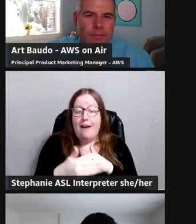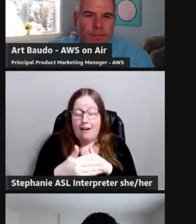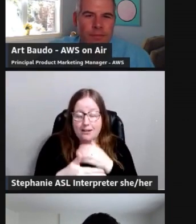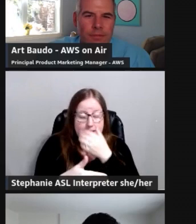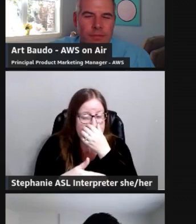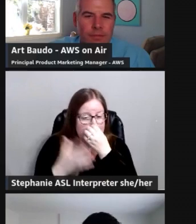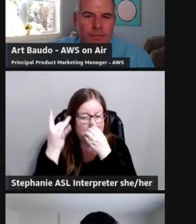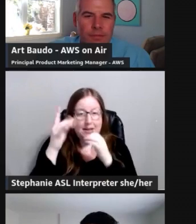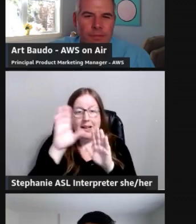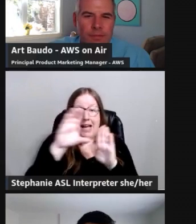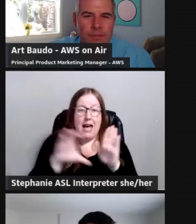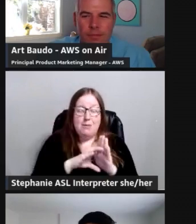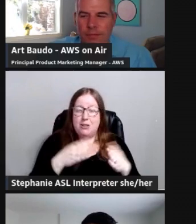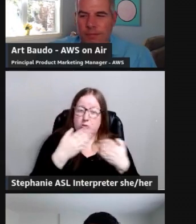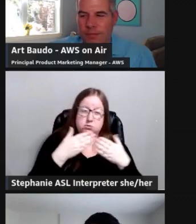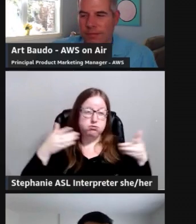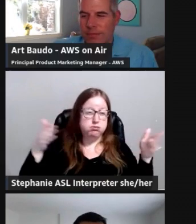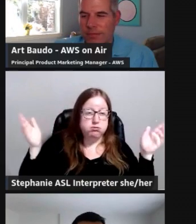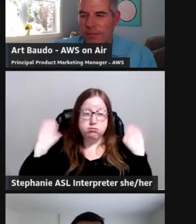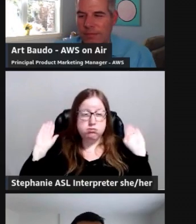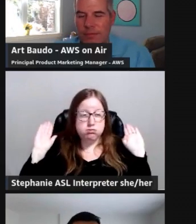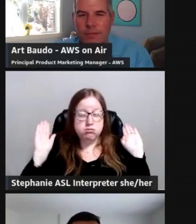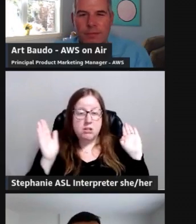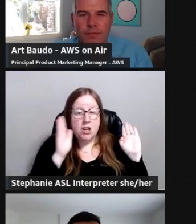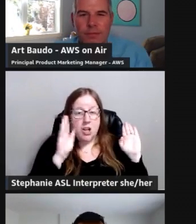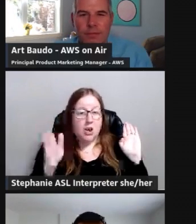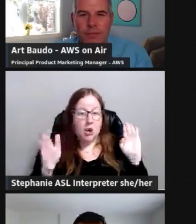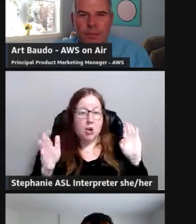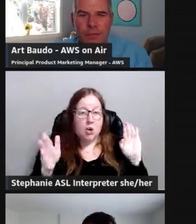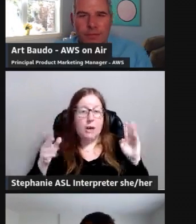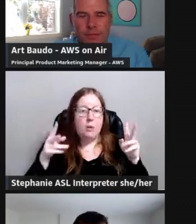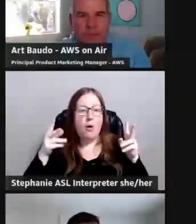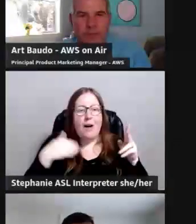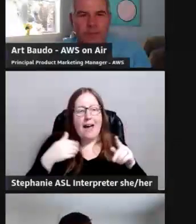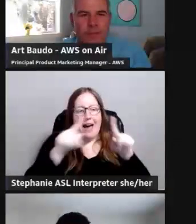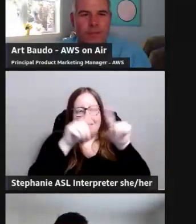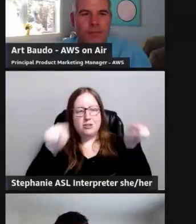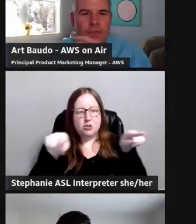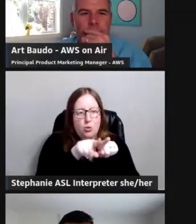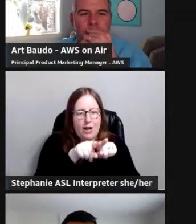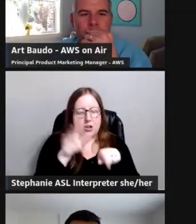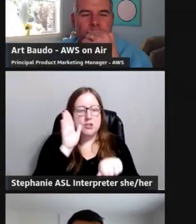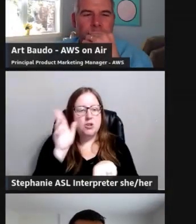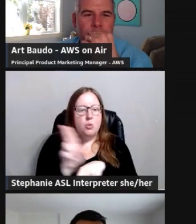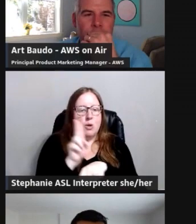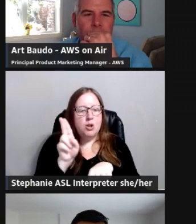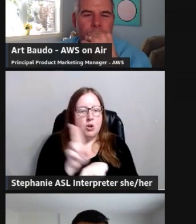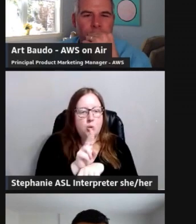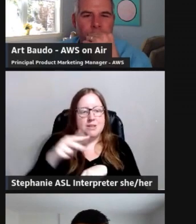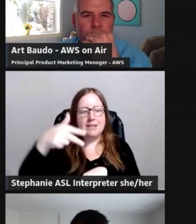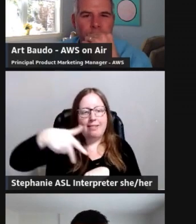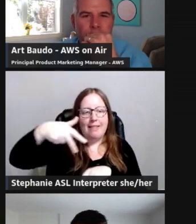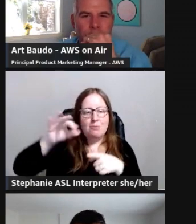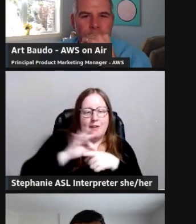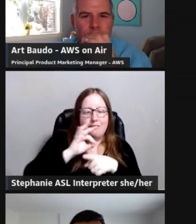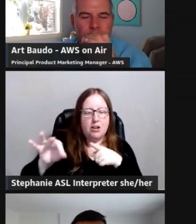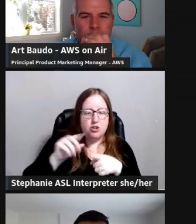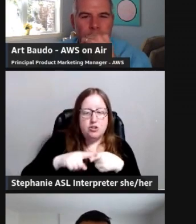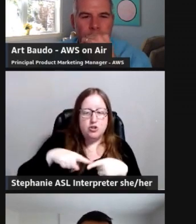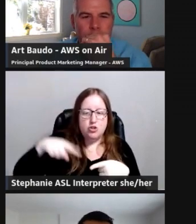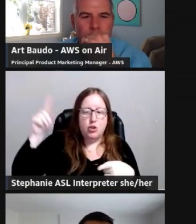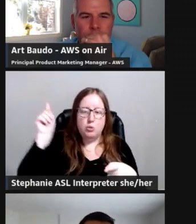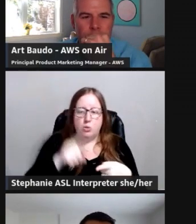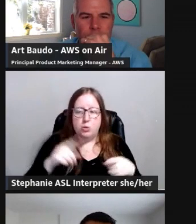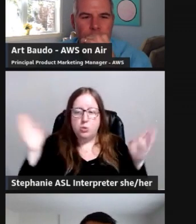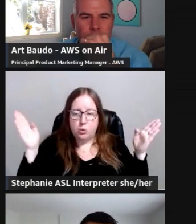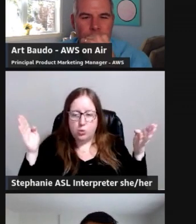image is so wide, we're going to break it up into equal squares. And again, we're going to use the Lambda functions to do that processing for